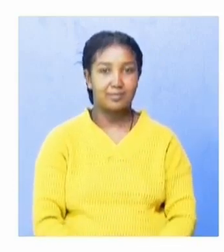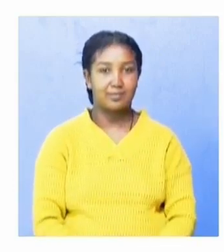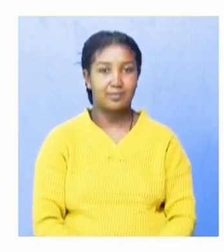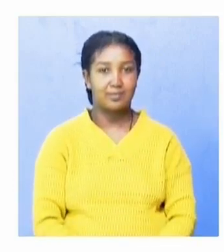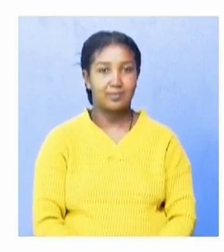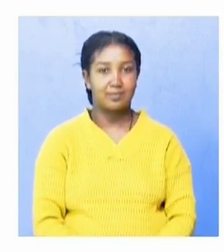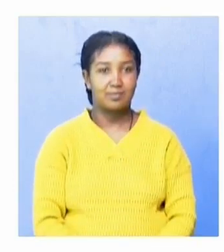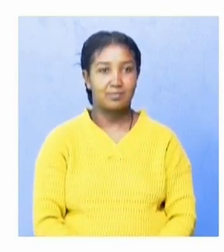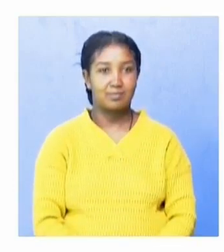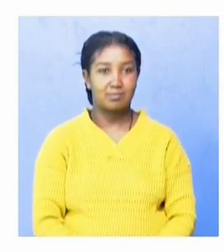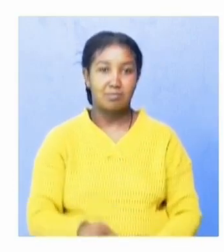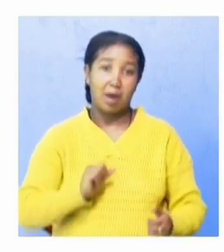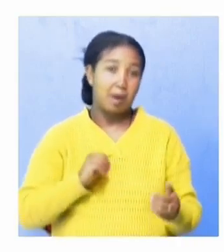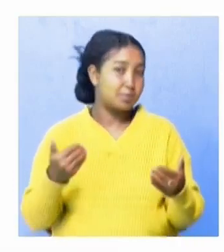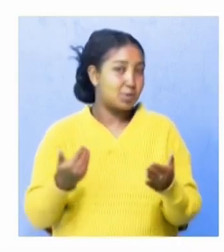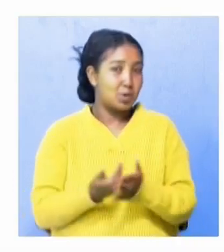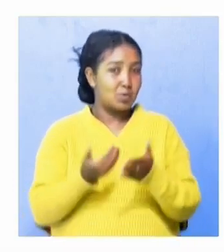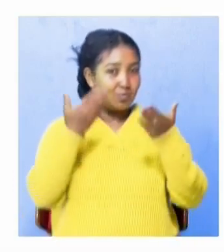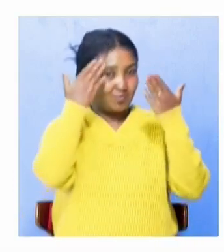I'm new.